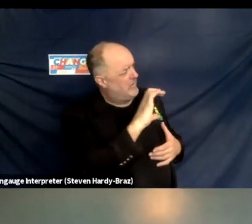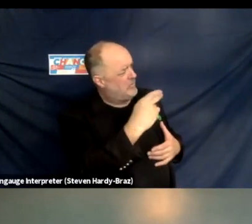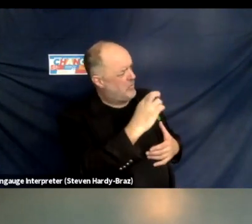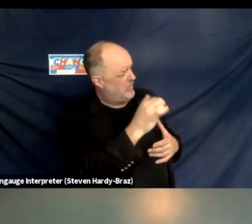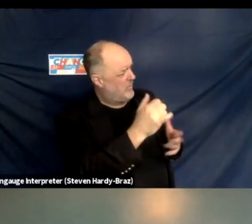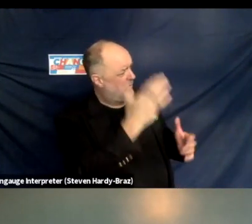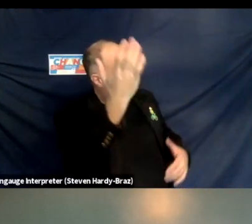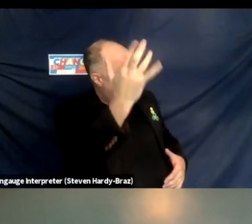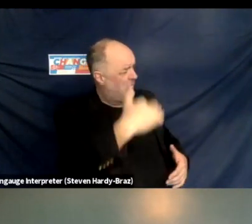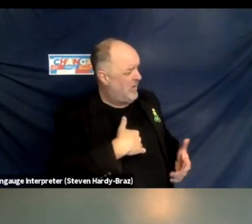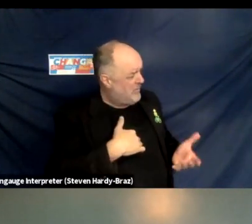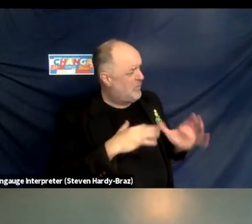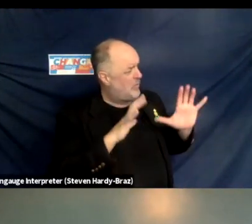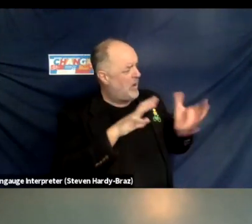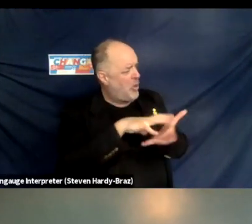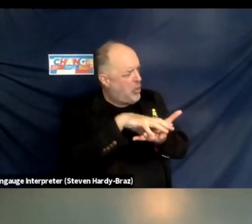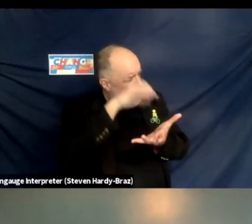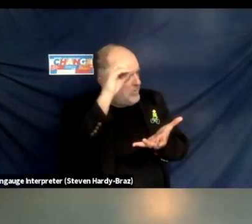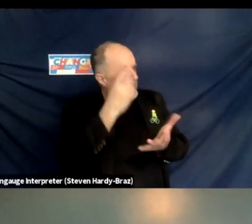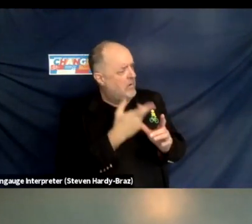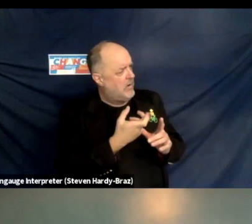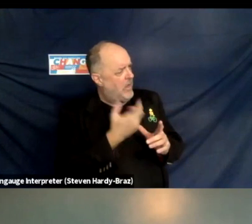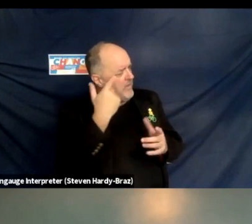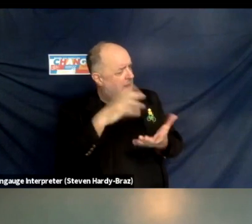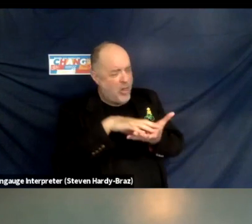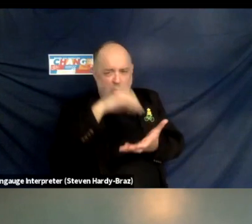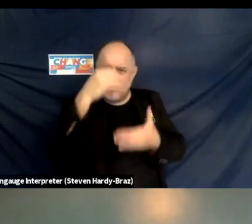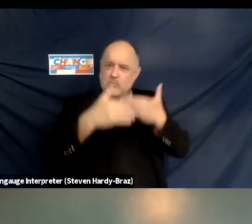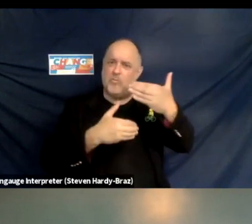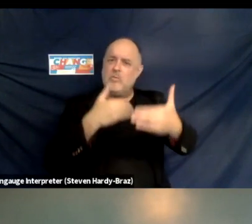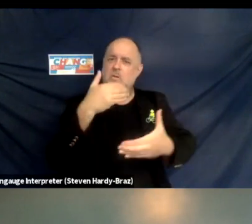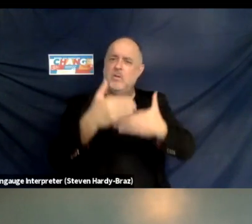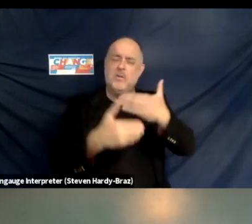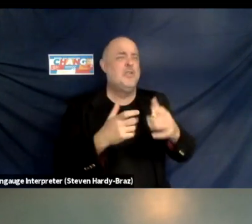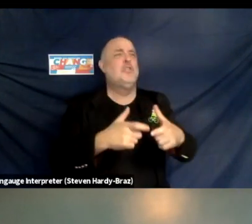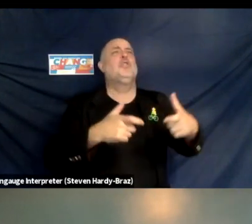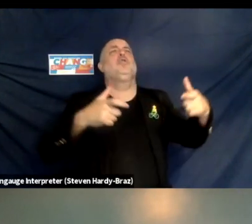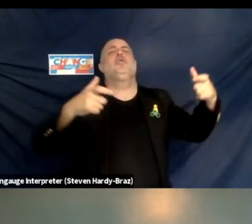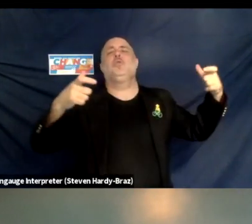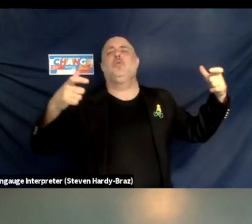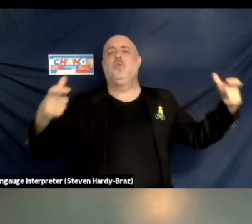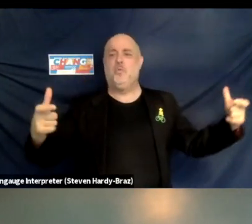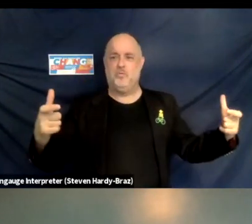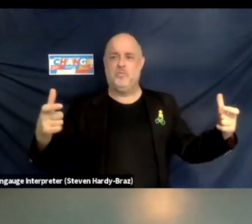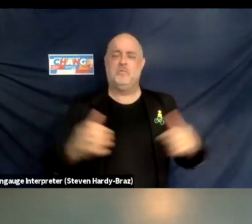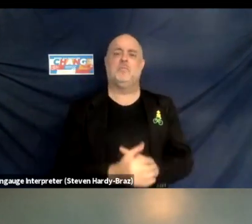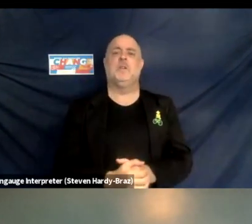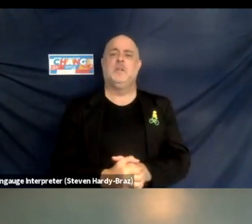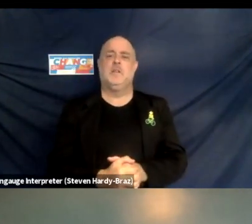great learning. I think that learning process is huge. So I think the first part for